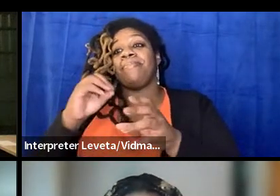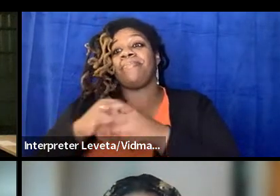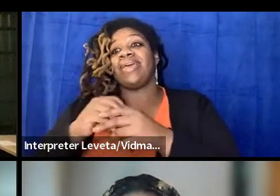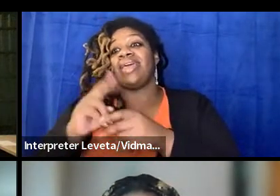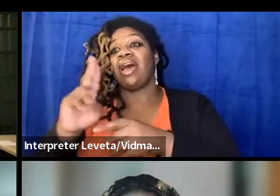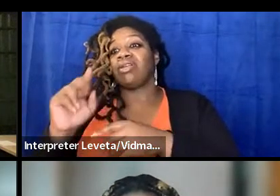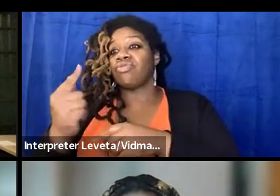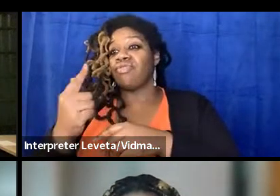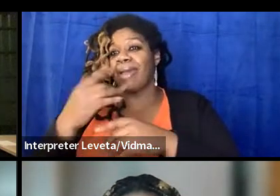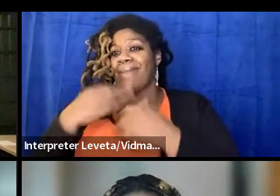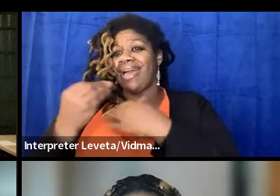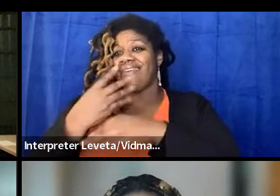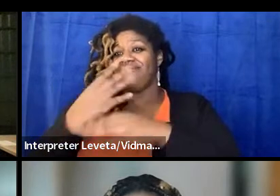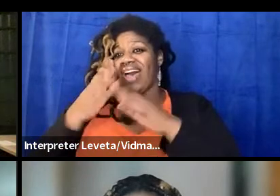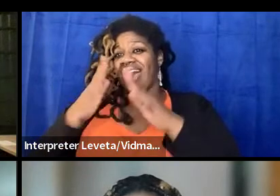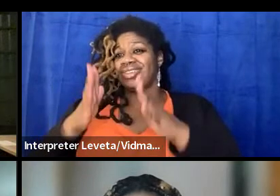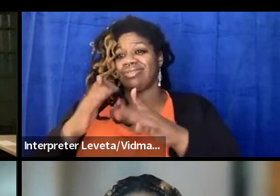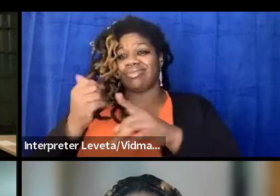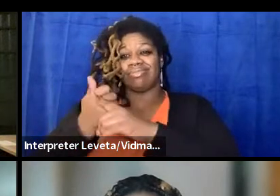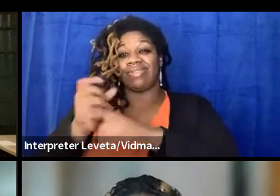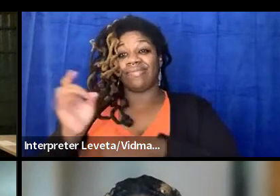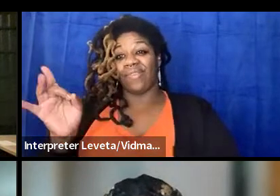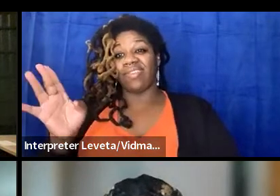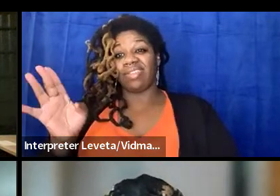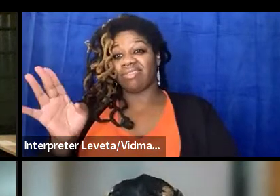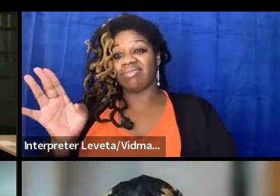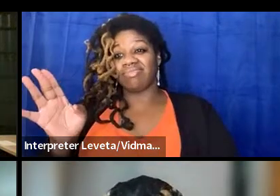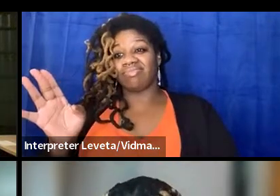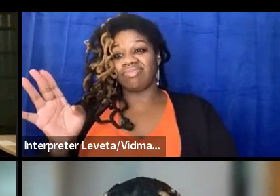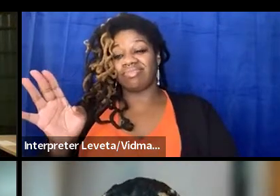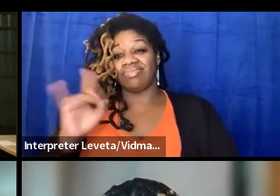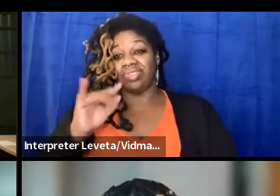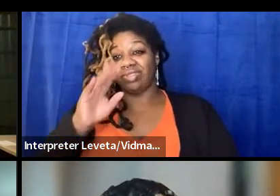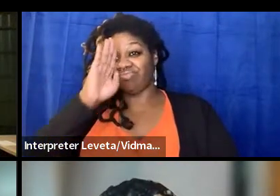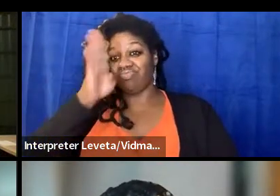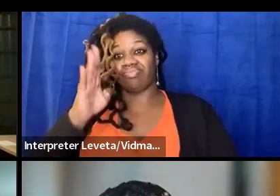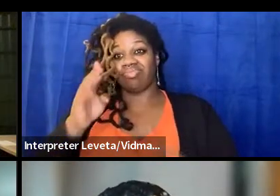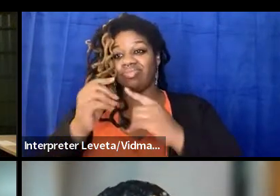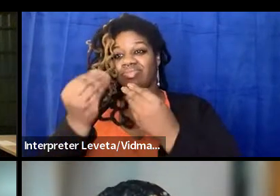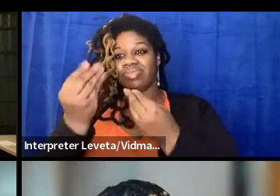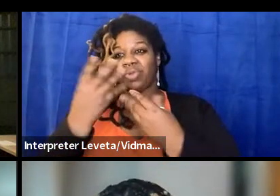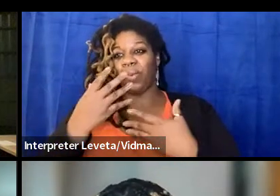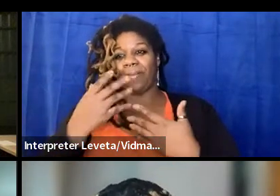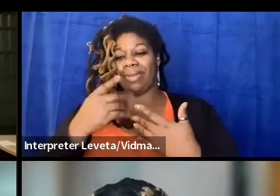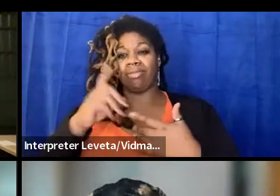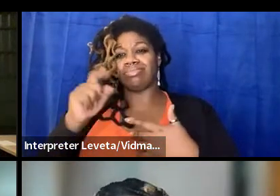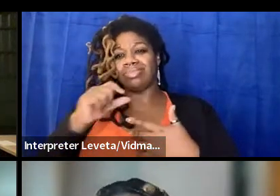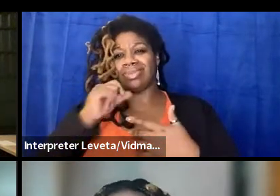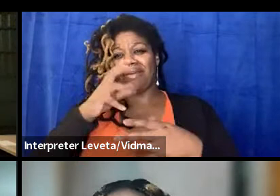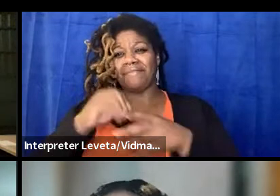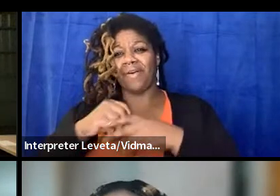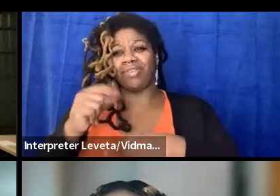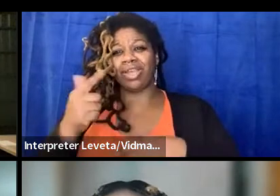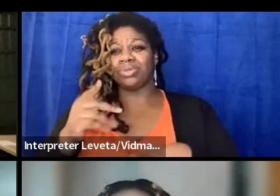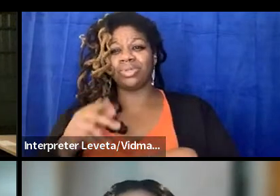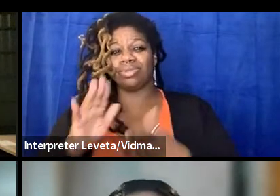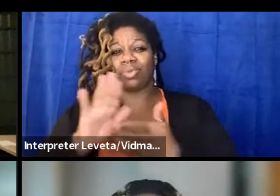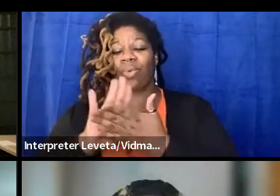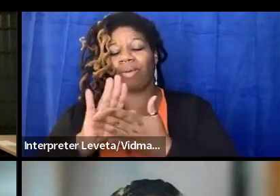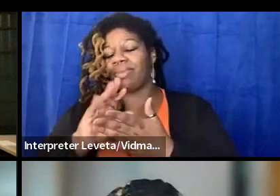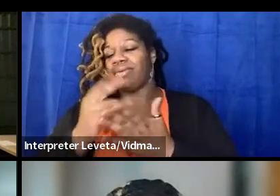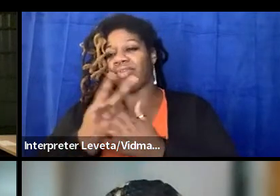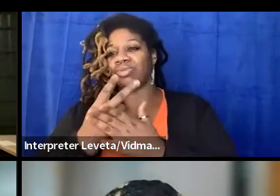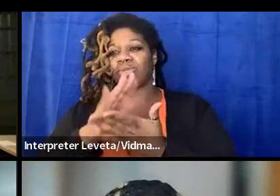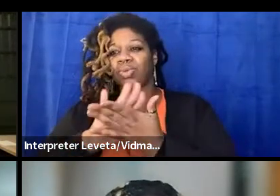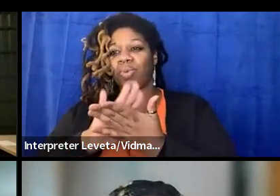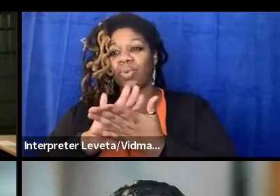mentor was honestly a terrible person. And she straight up told me like I shouldn't go to graduate school. And so I went to the University of